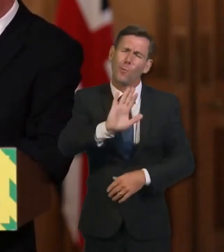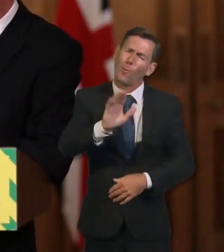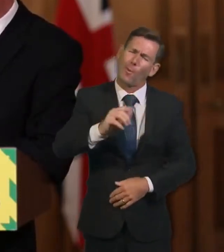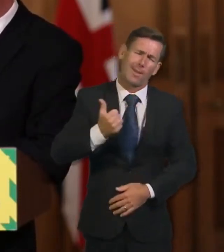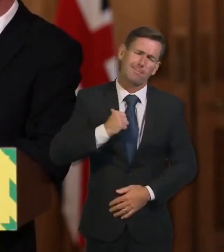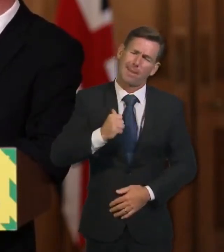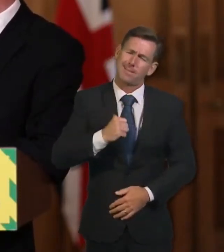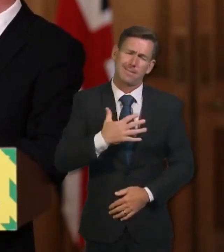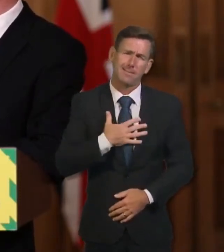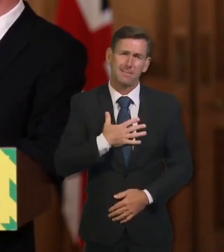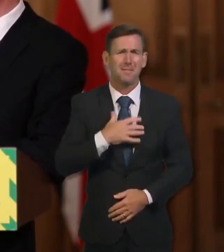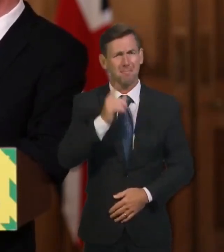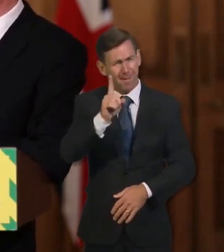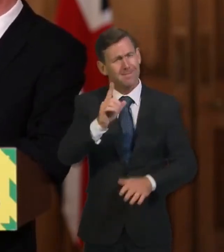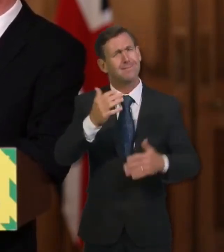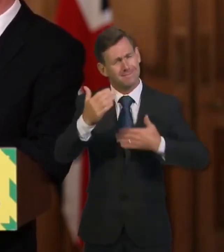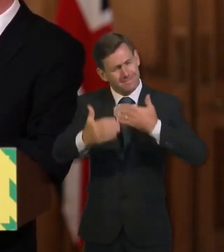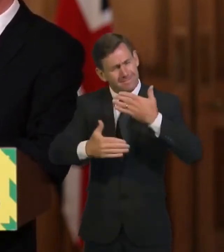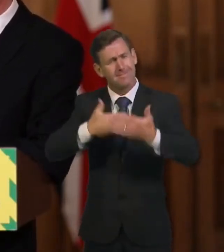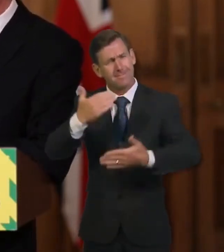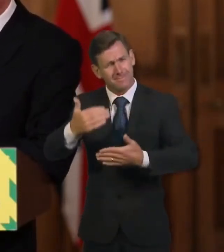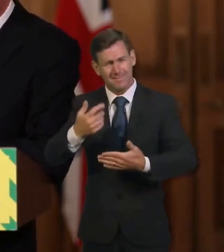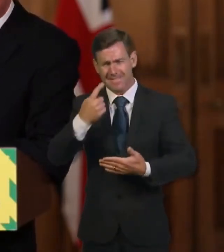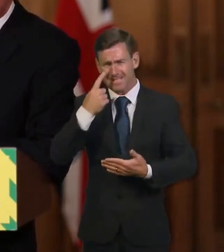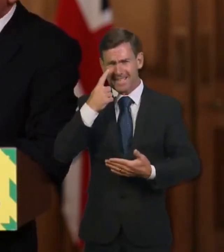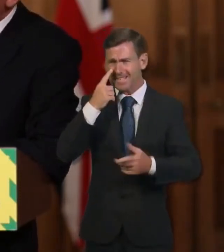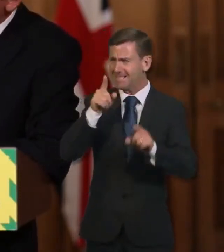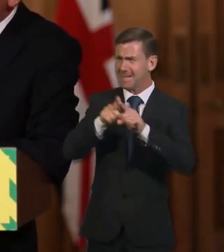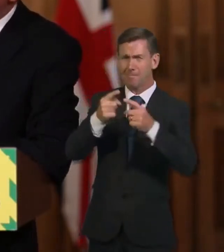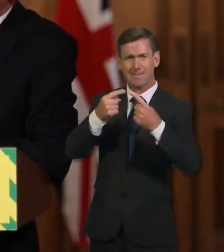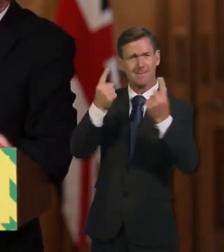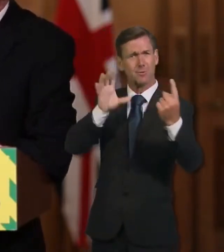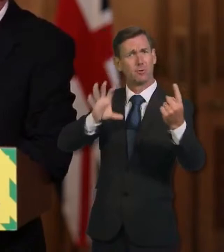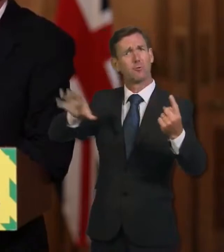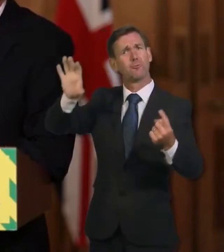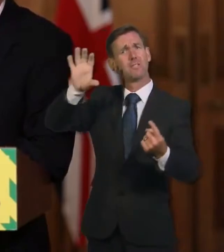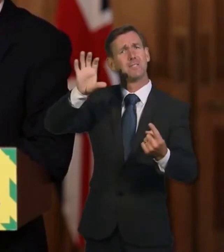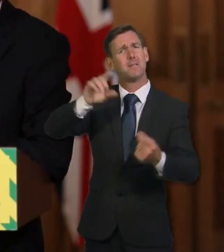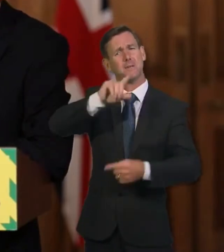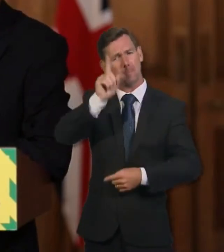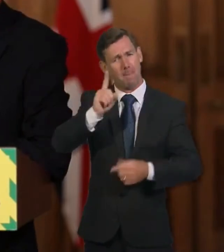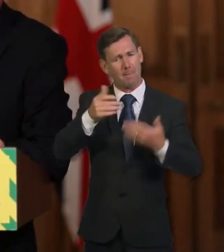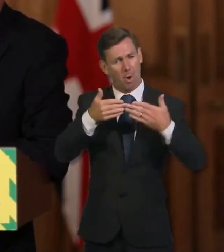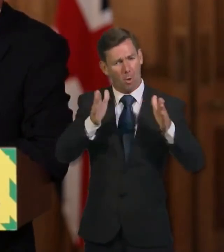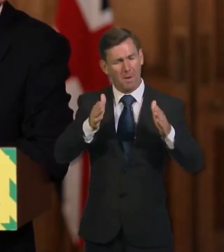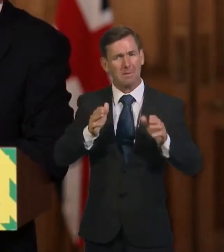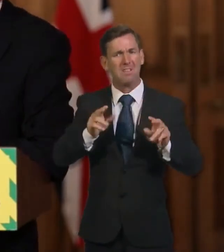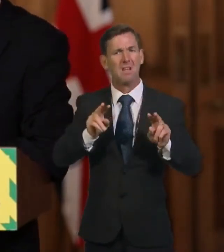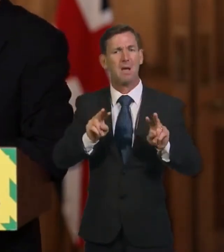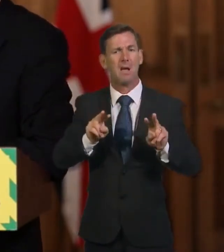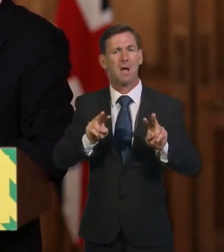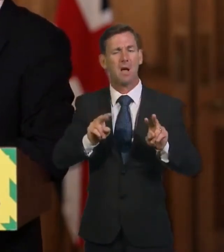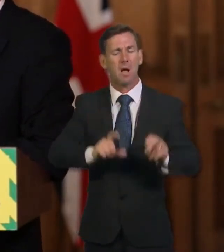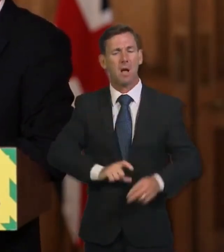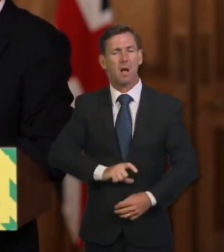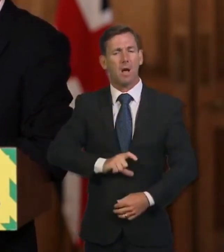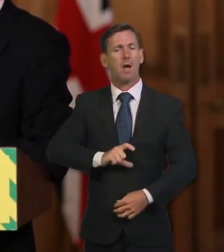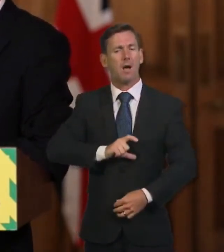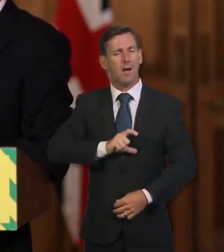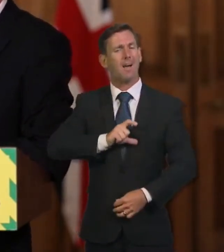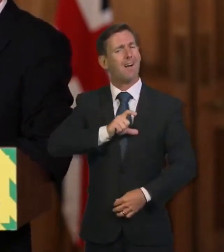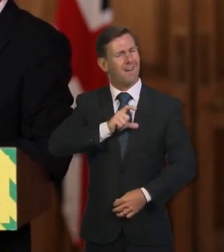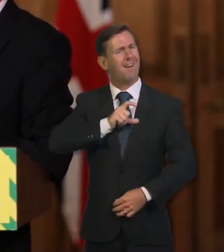have gained confidence and have started to engage more. But that's one of the reasons why the Chancellor announced this whole suite of